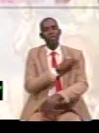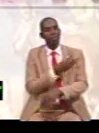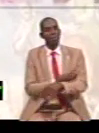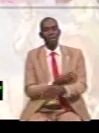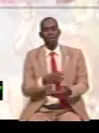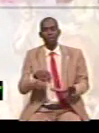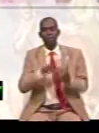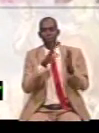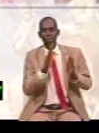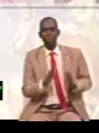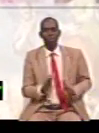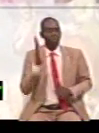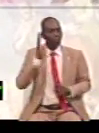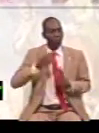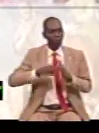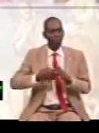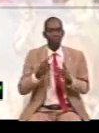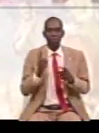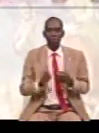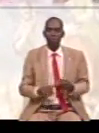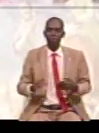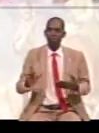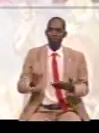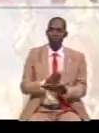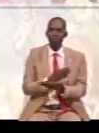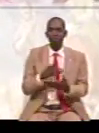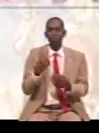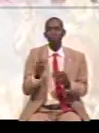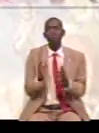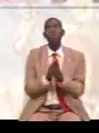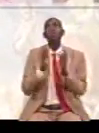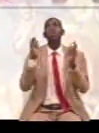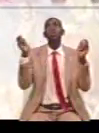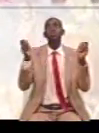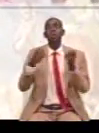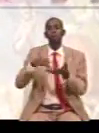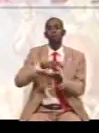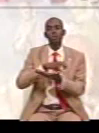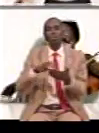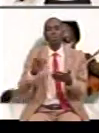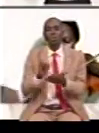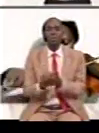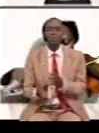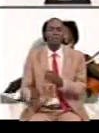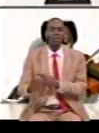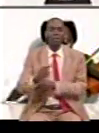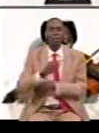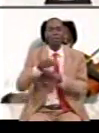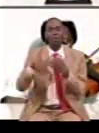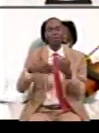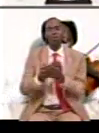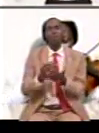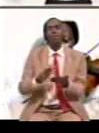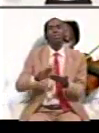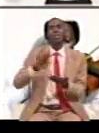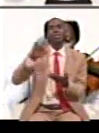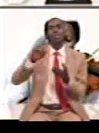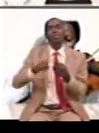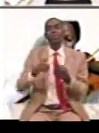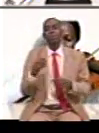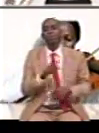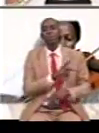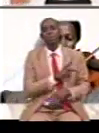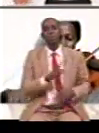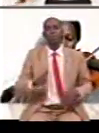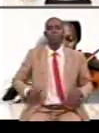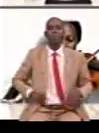mighty band will start to play the hallelujah across the day. All glory to